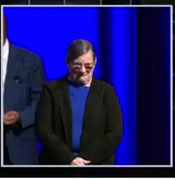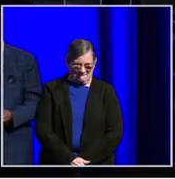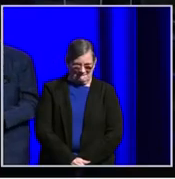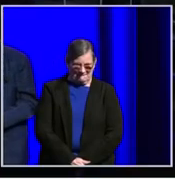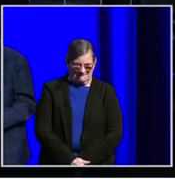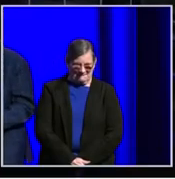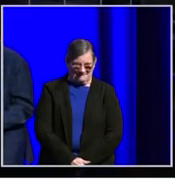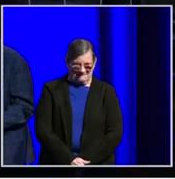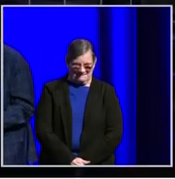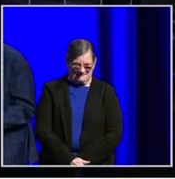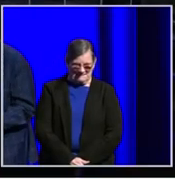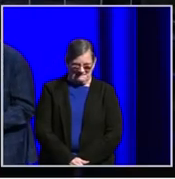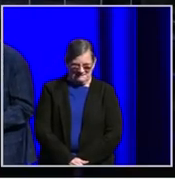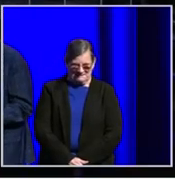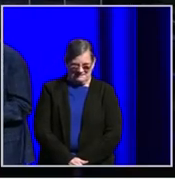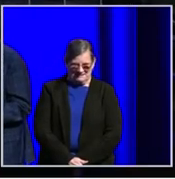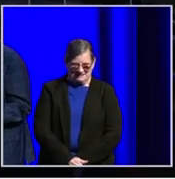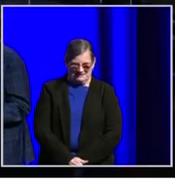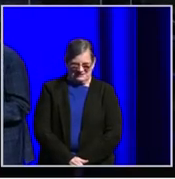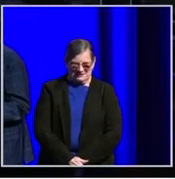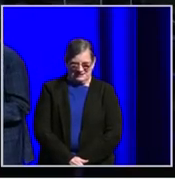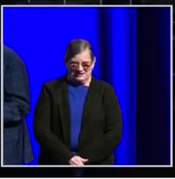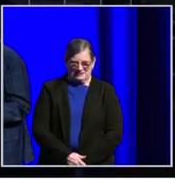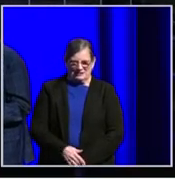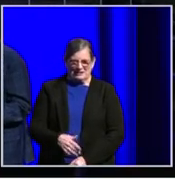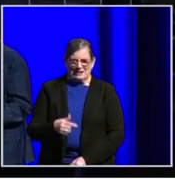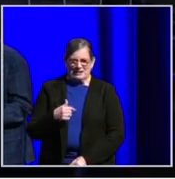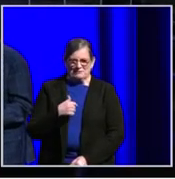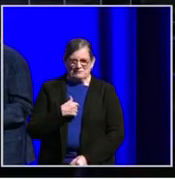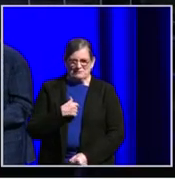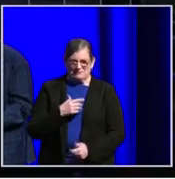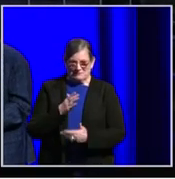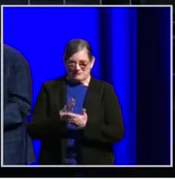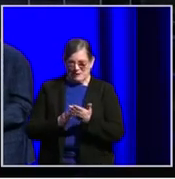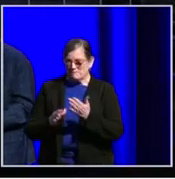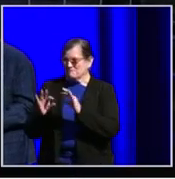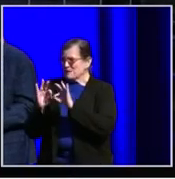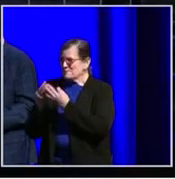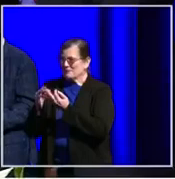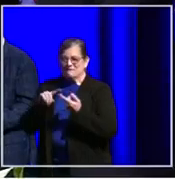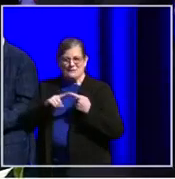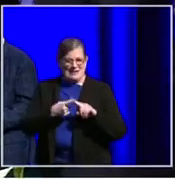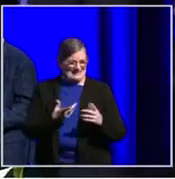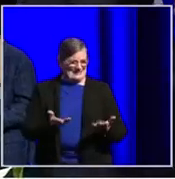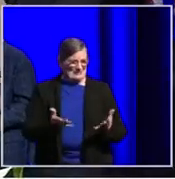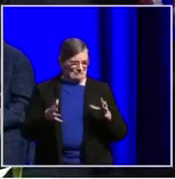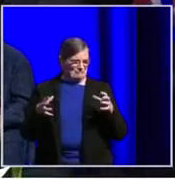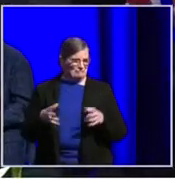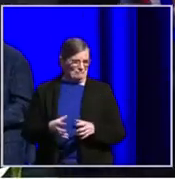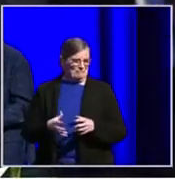We have a moment for family and friends to come up and join them for this historic moment.